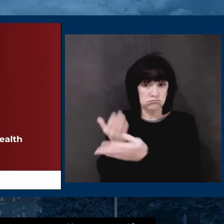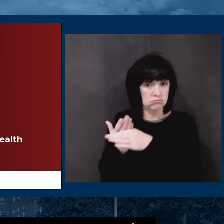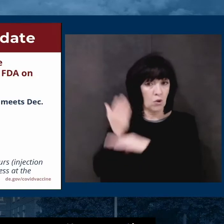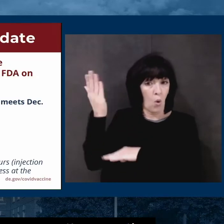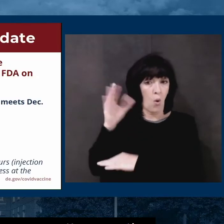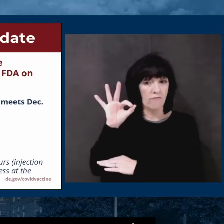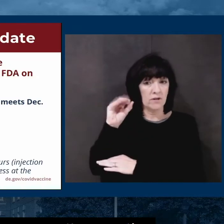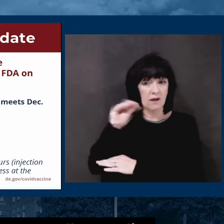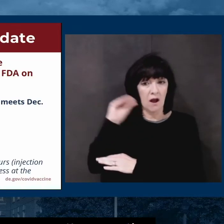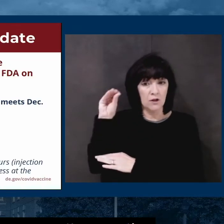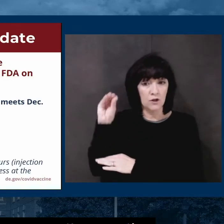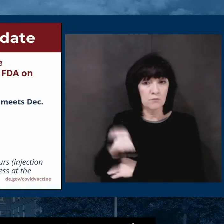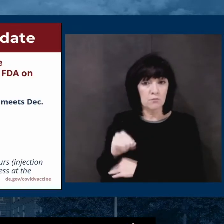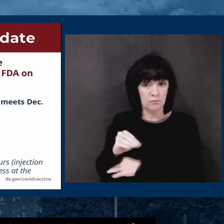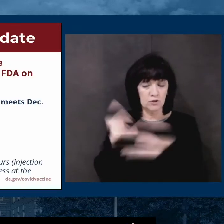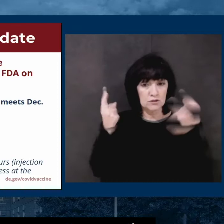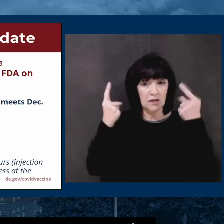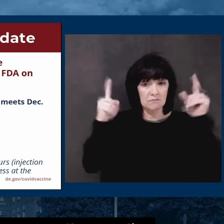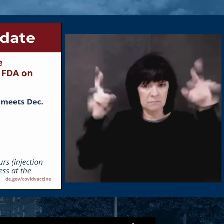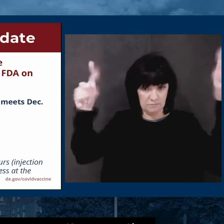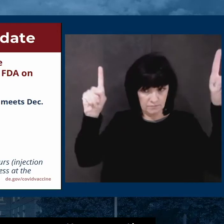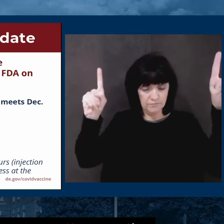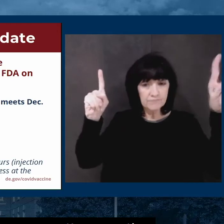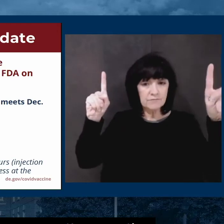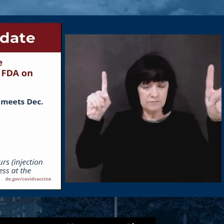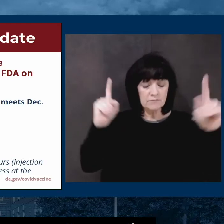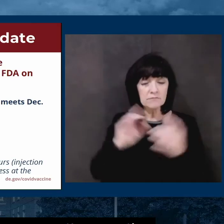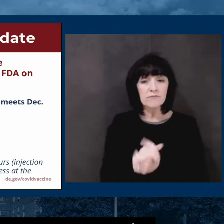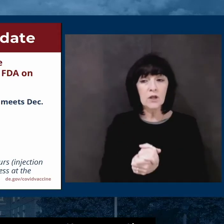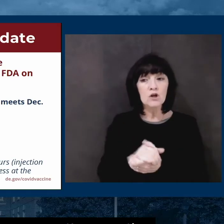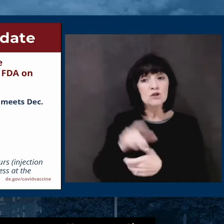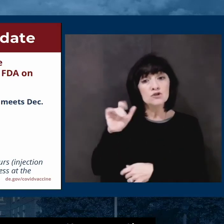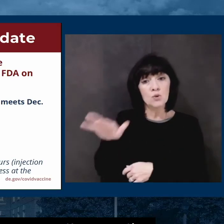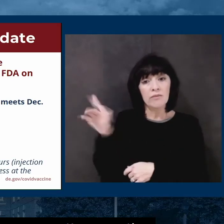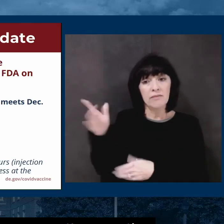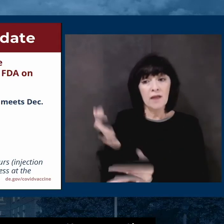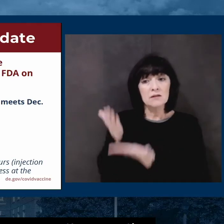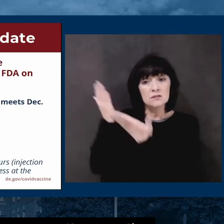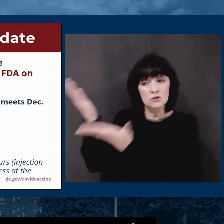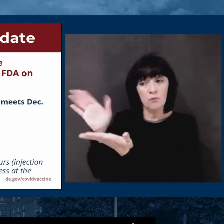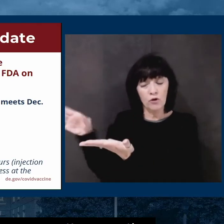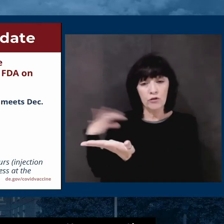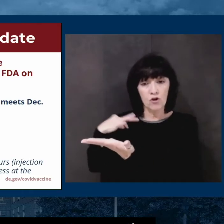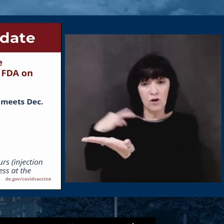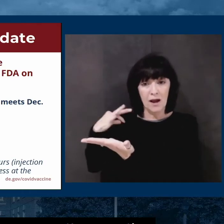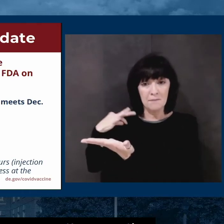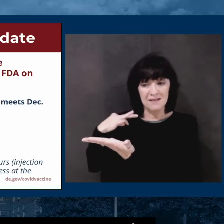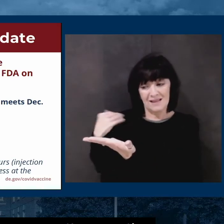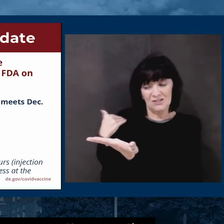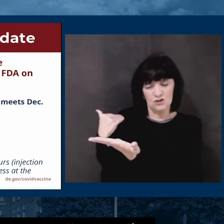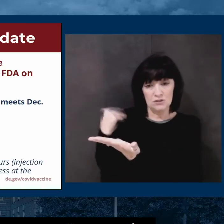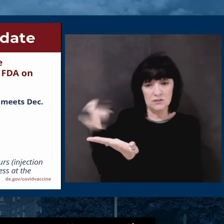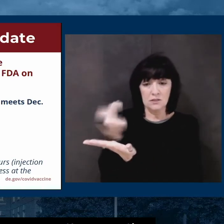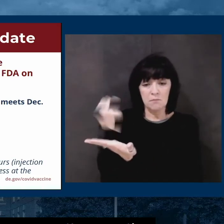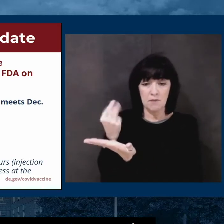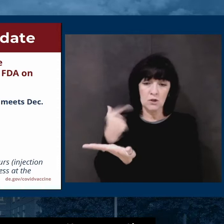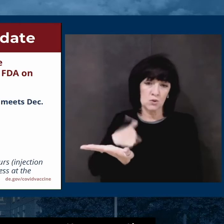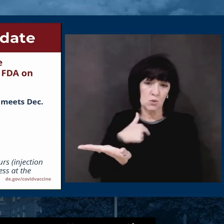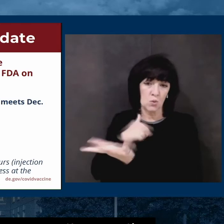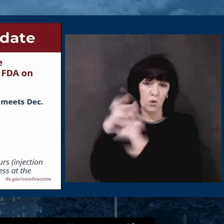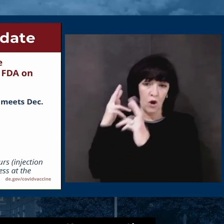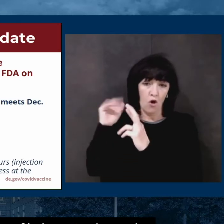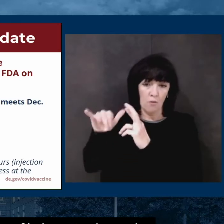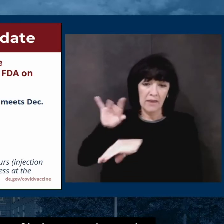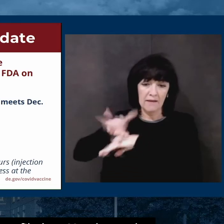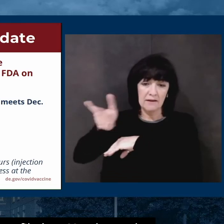Authorization, filed its EUA application on Monday, and we hope that the FDA's advisory committee could review on